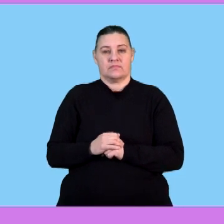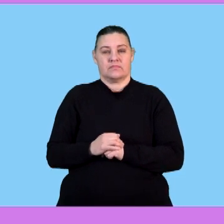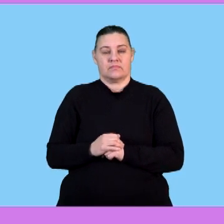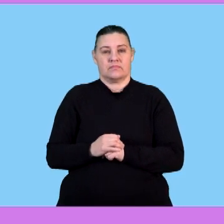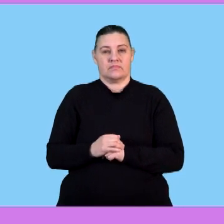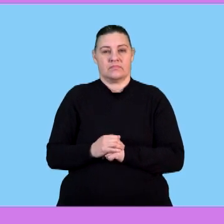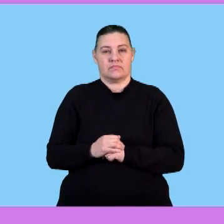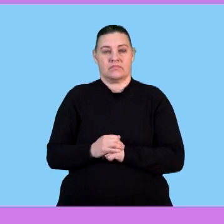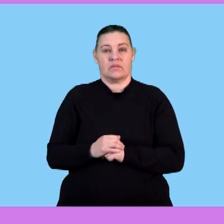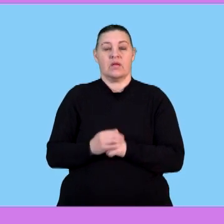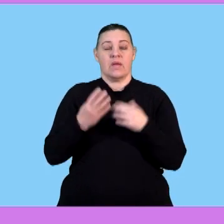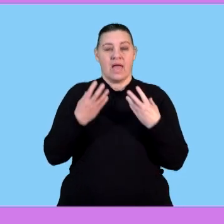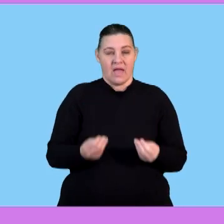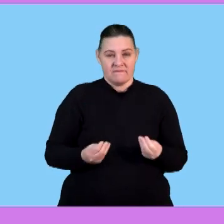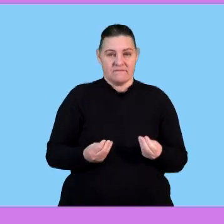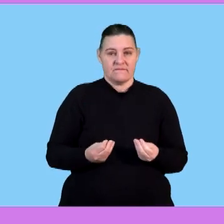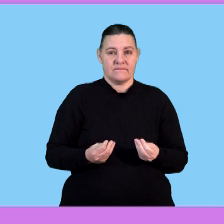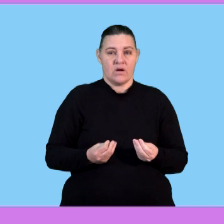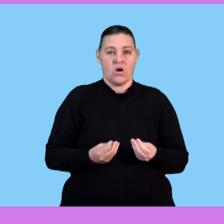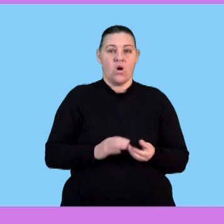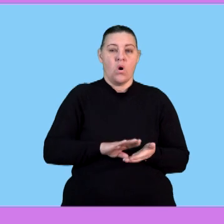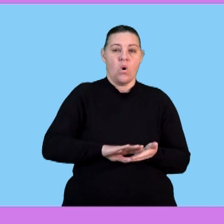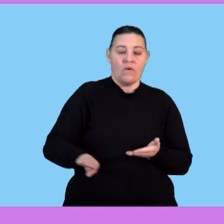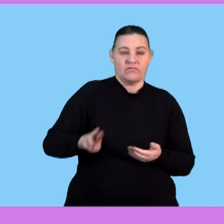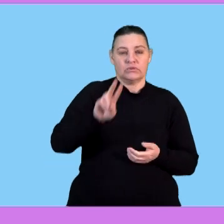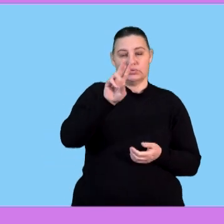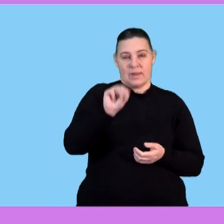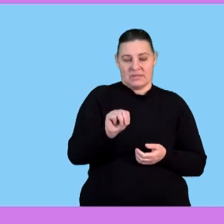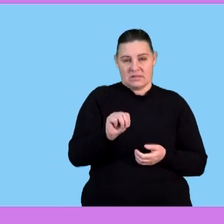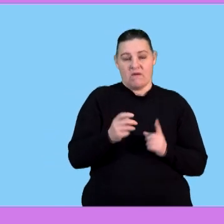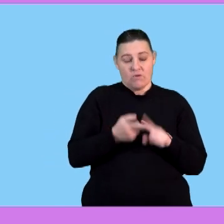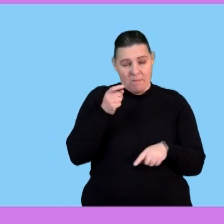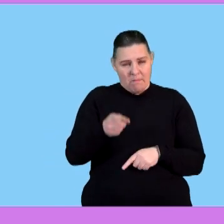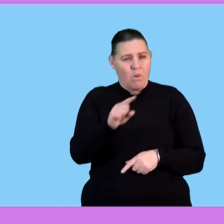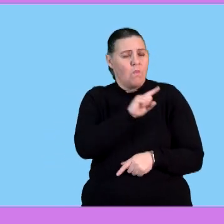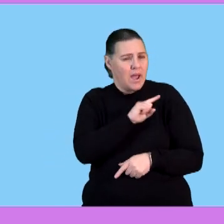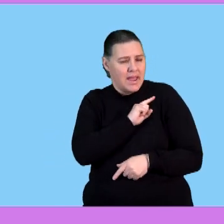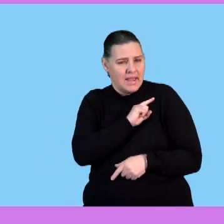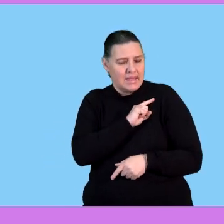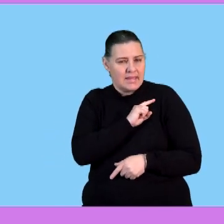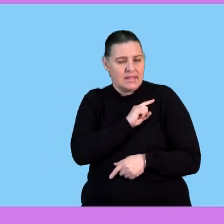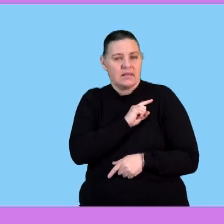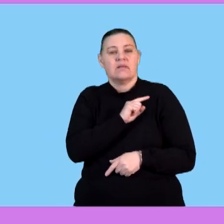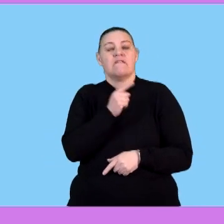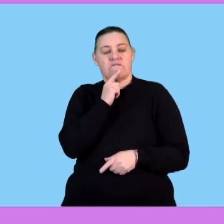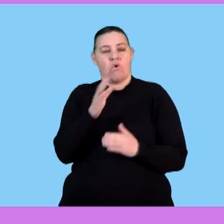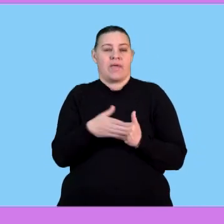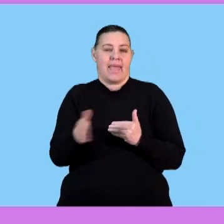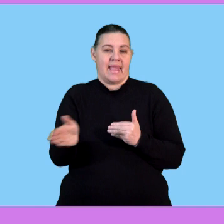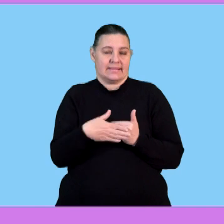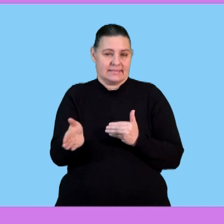that shape. Then we've got to take away 2 meters from the perimeter. Why? Because that's for the